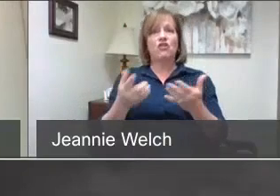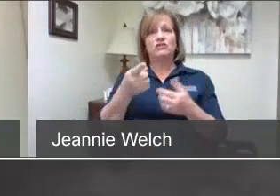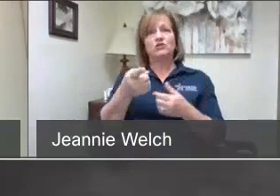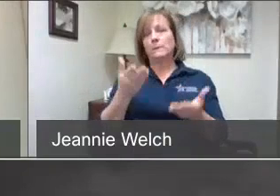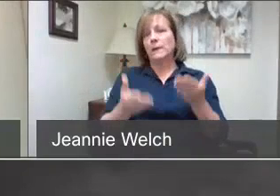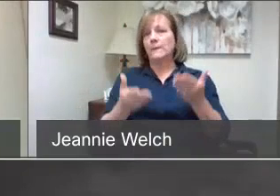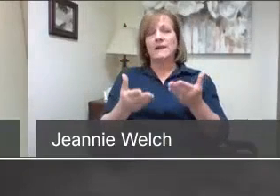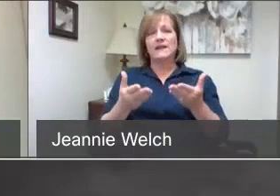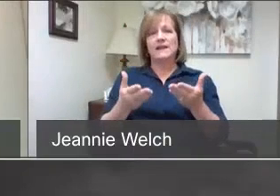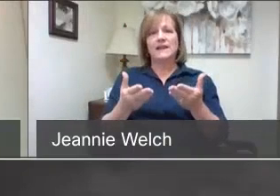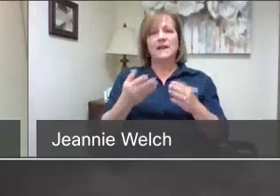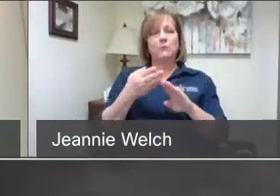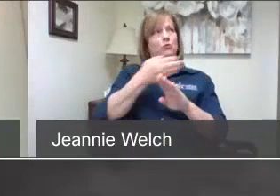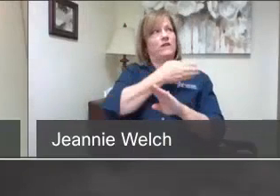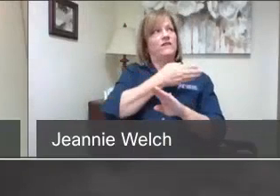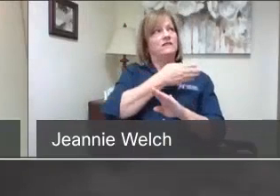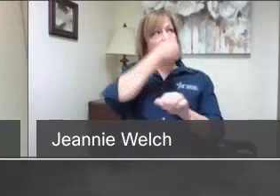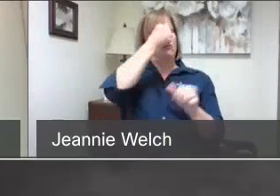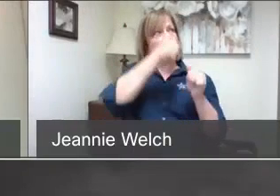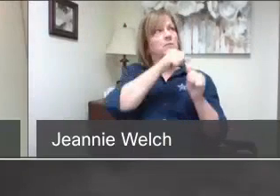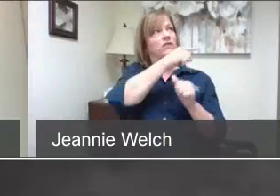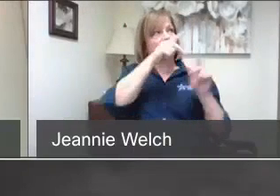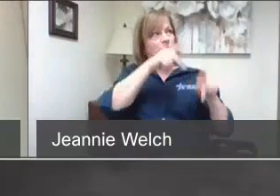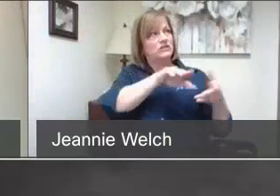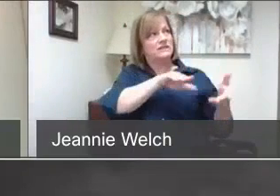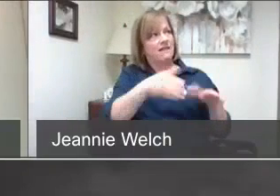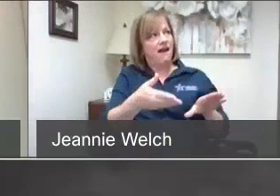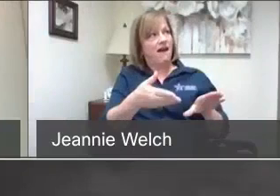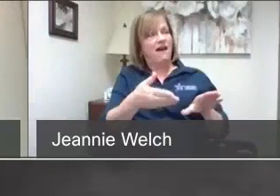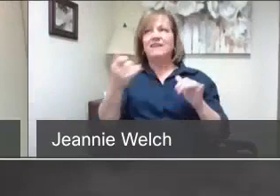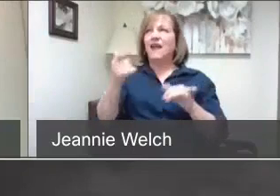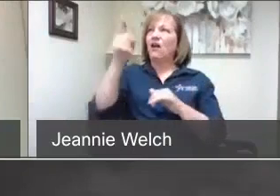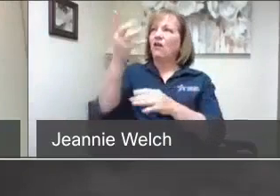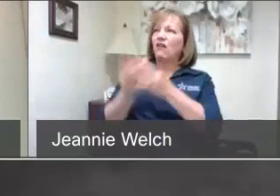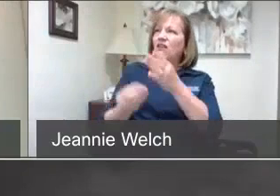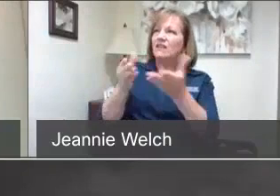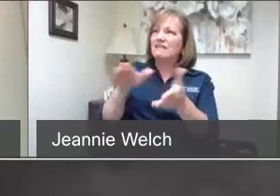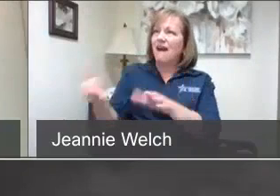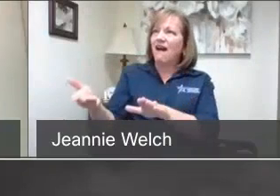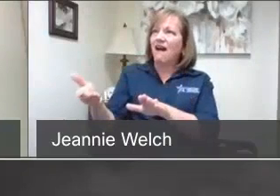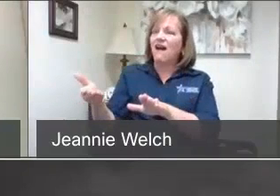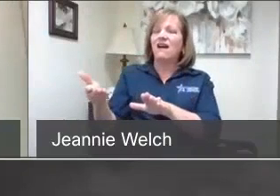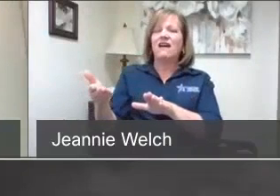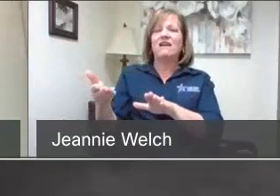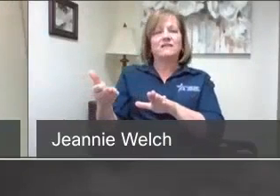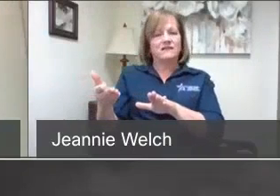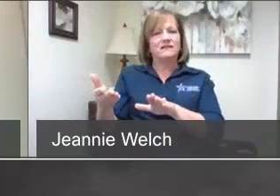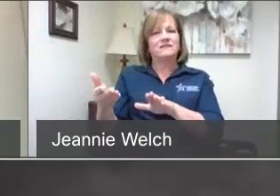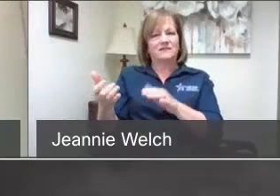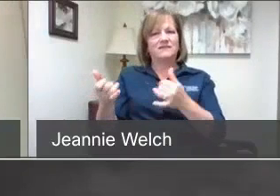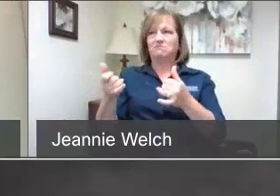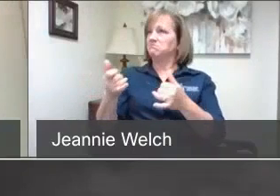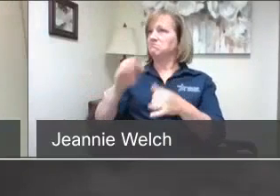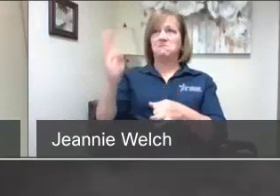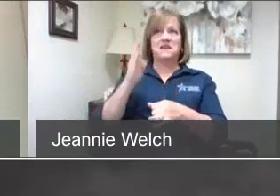previous loss that you've had. So it could be a number of reasons why you can grieve people that you never